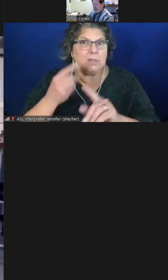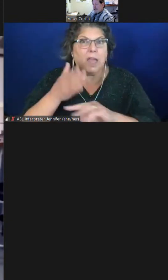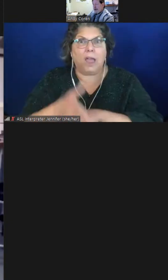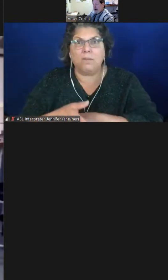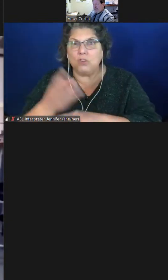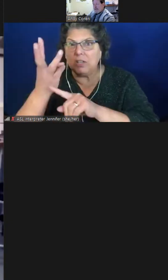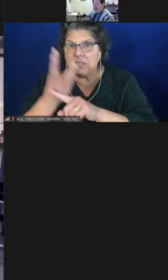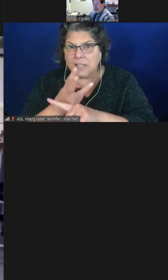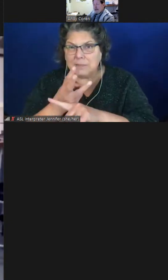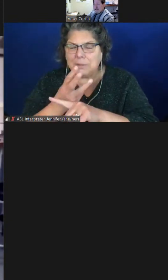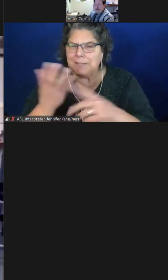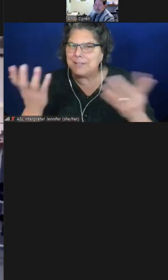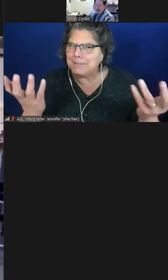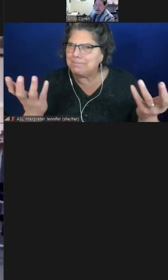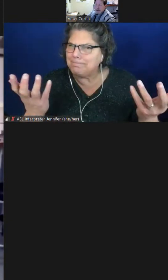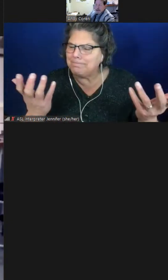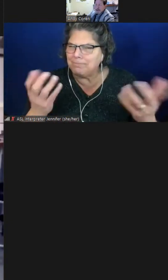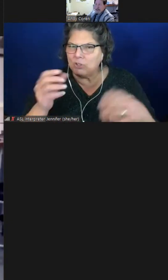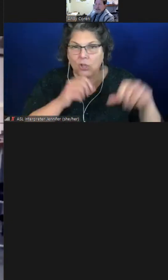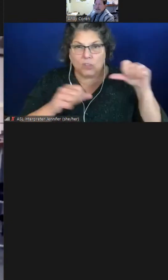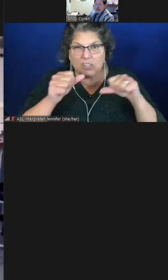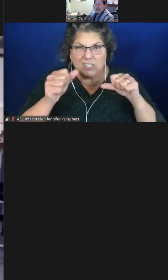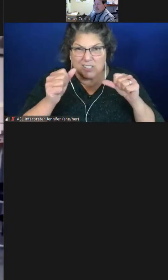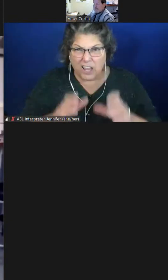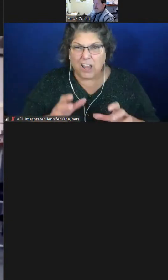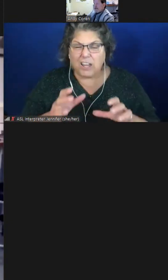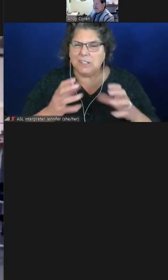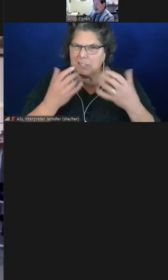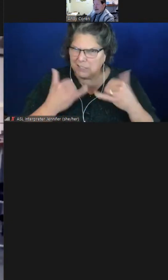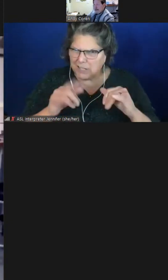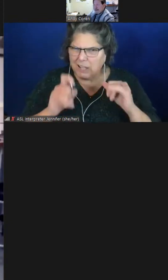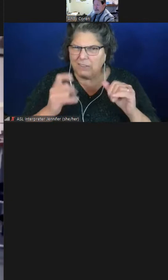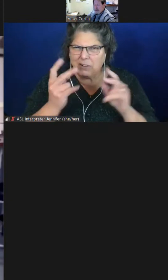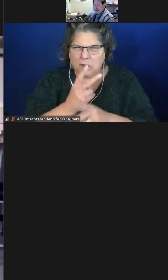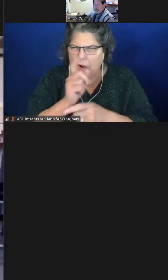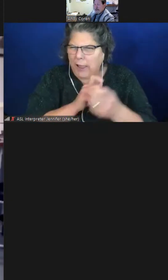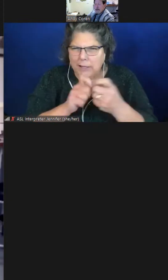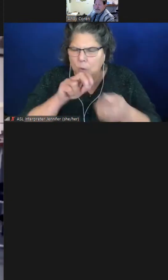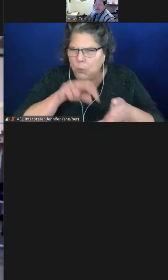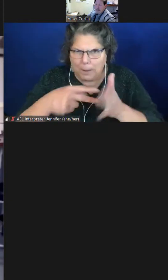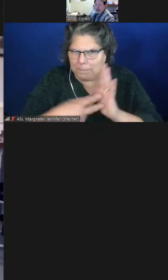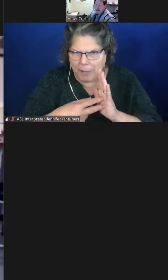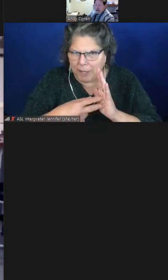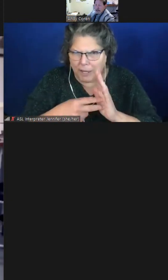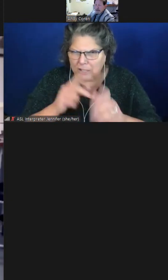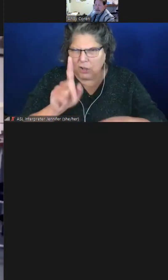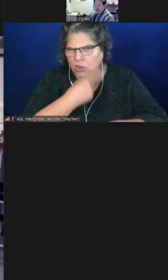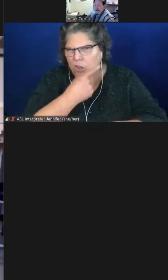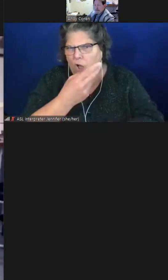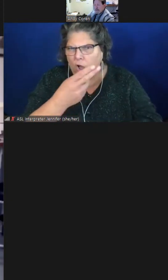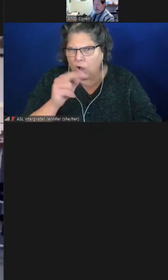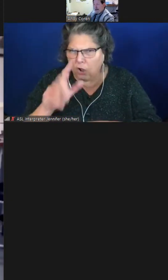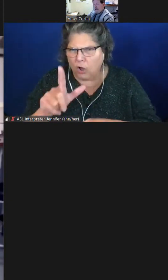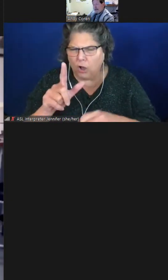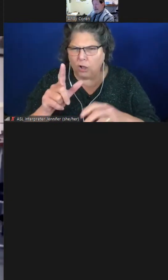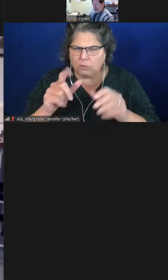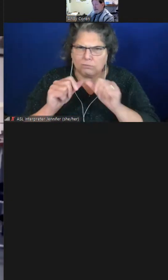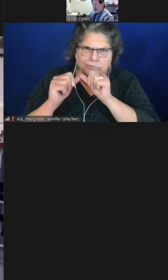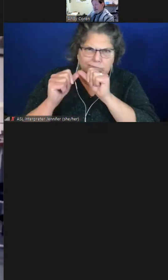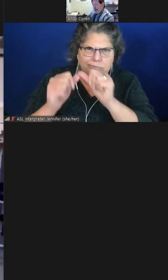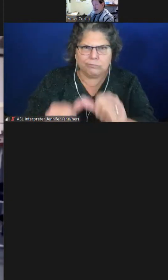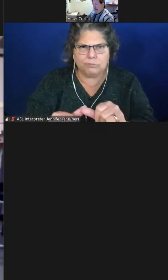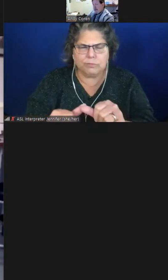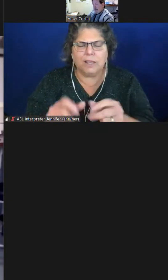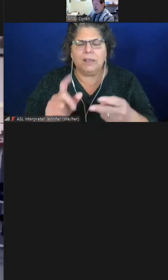it takes a while for the scientific process to first define the disease and then to understand the symptoms and then